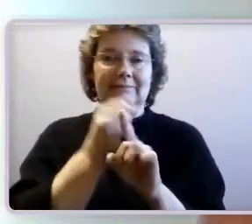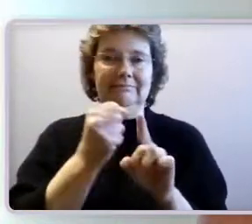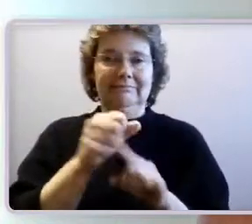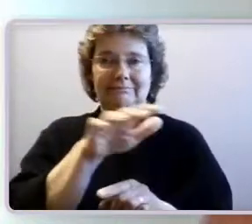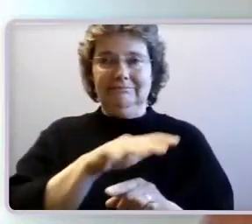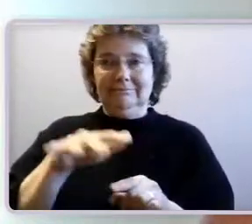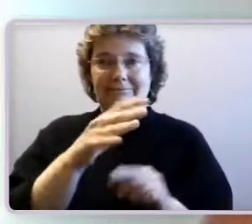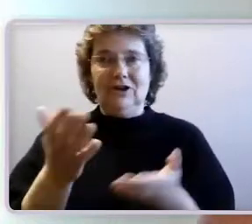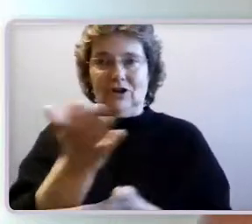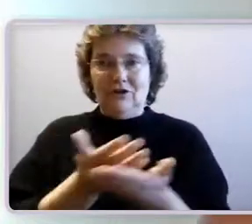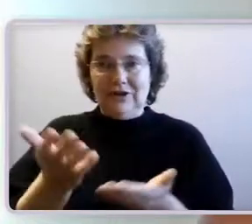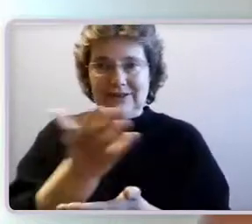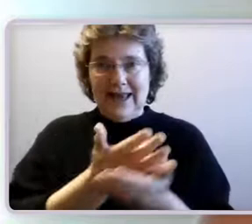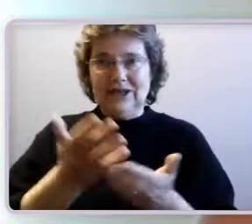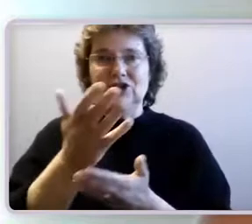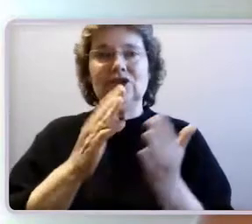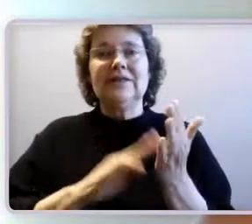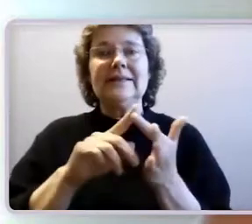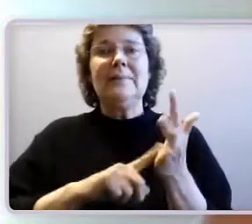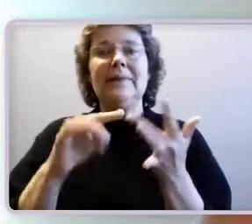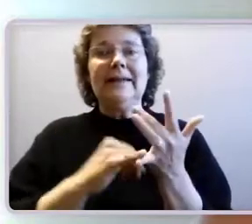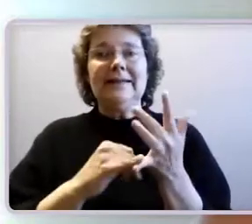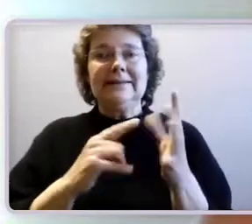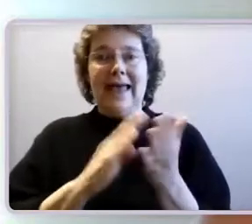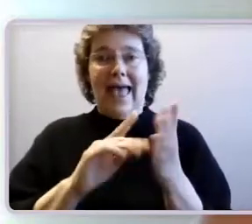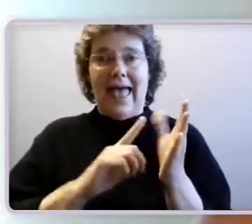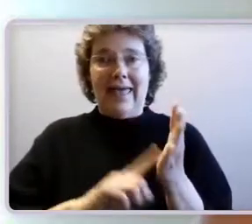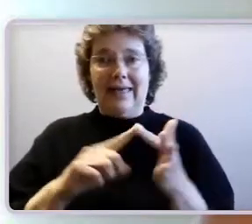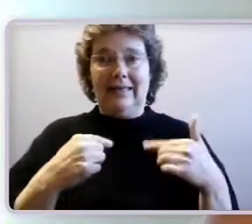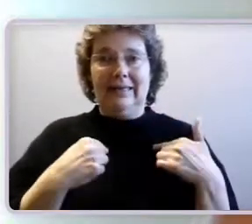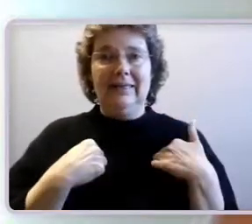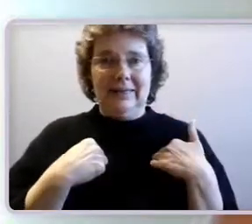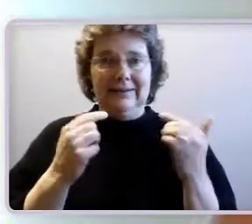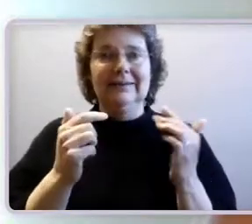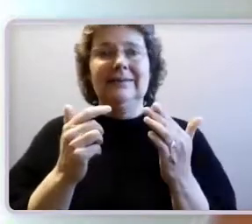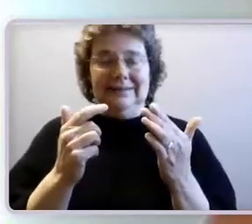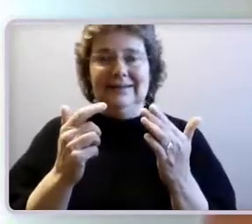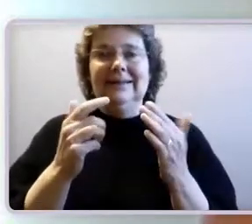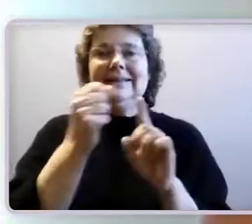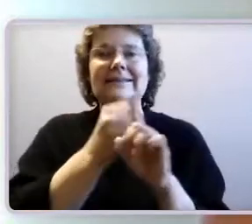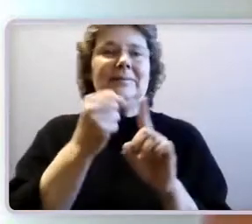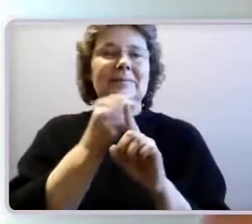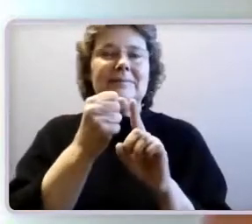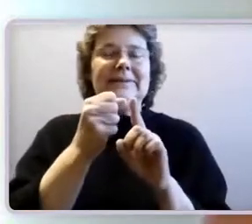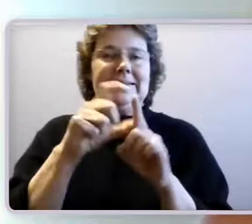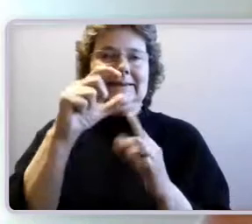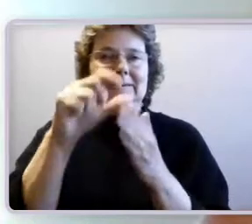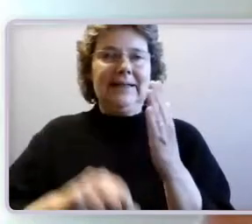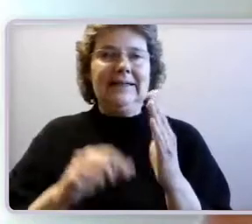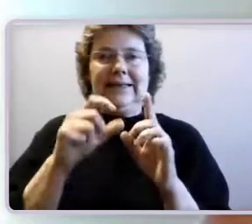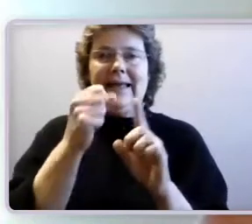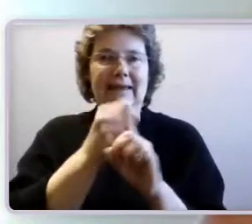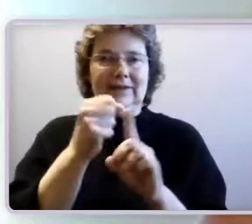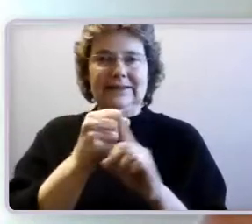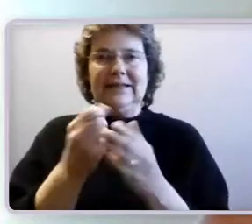My name is Melissa Hyle and I'm the coordinator of the Disability Advocacy Resource Unit. Before I begin, I would like